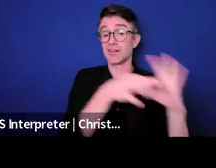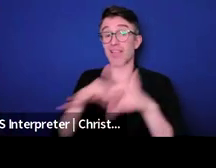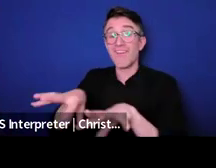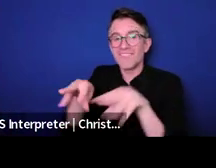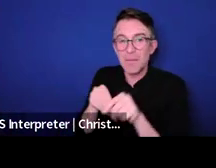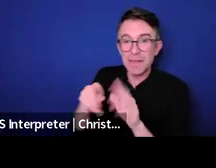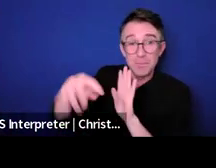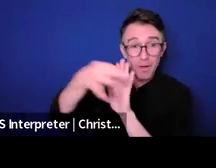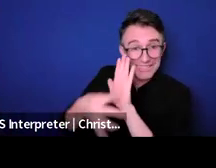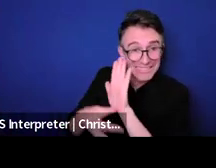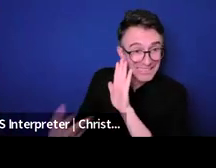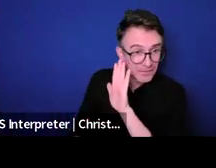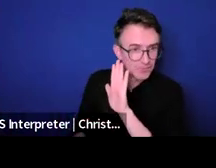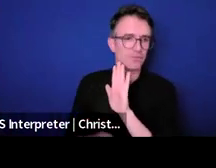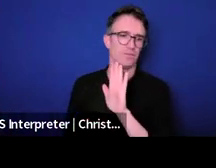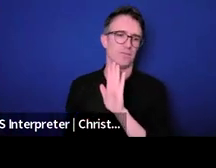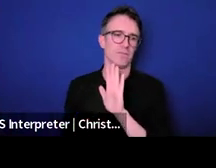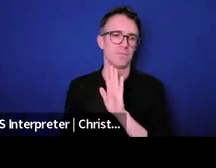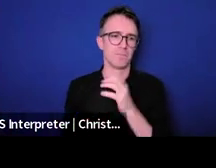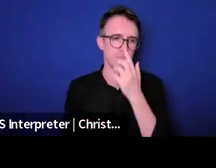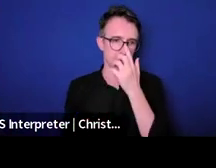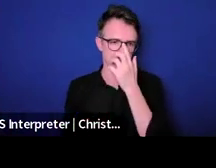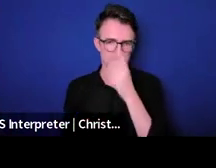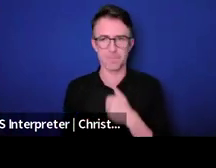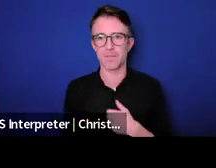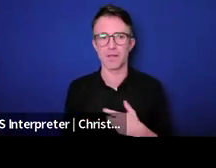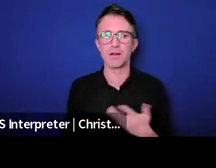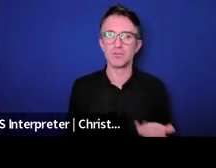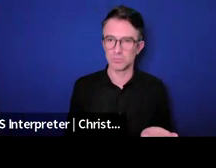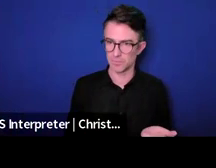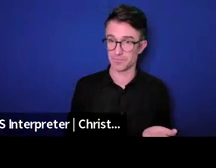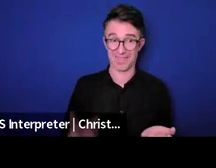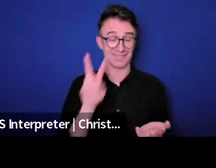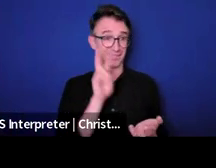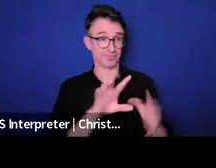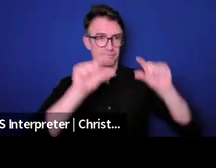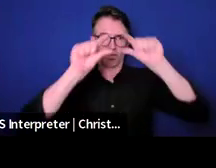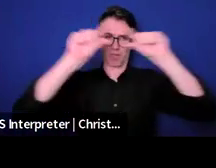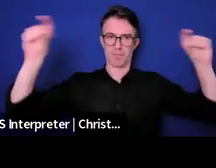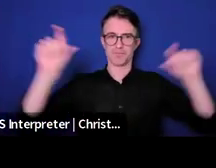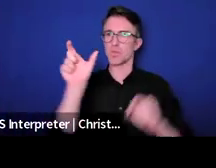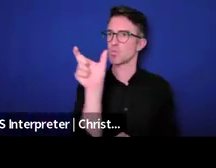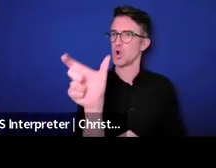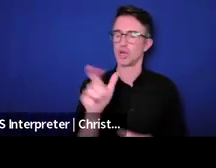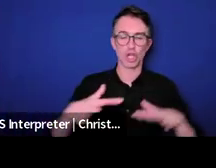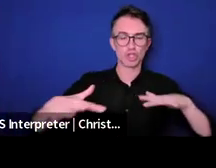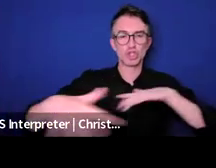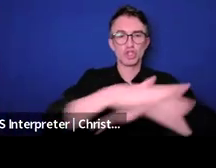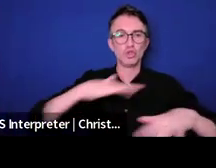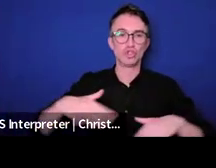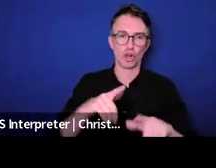individuals and those families. So in this way, we see that social protection provides many different key